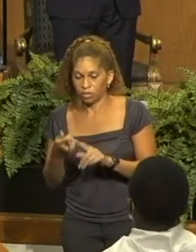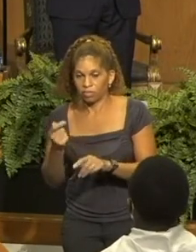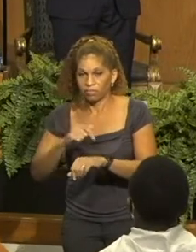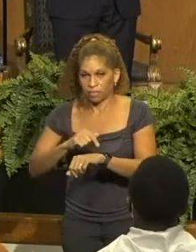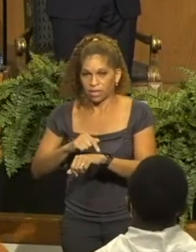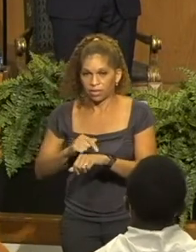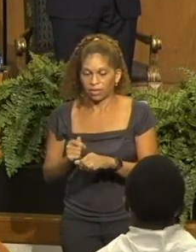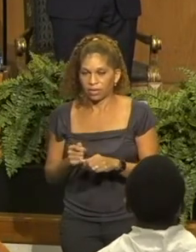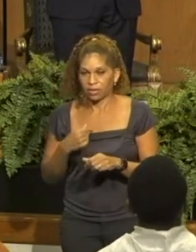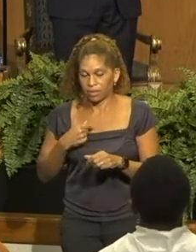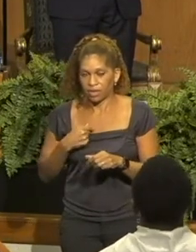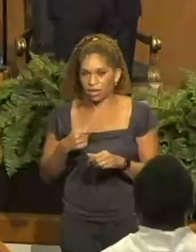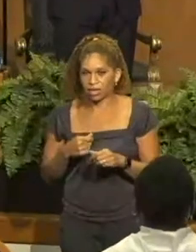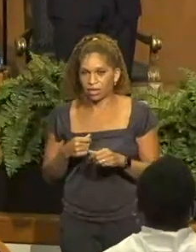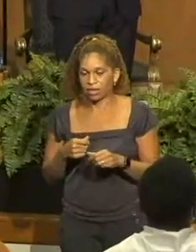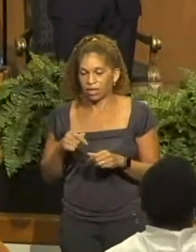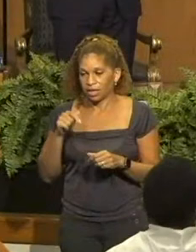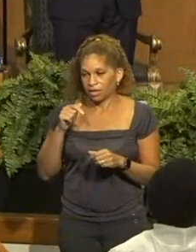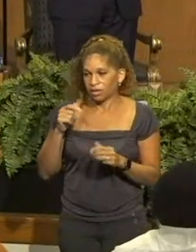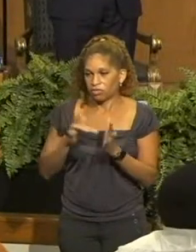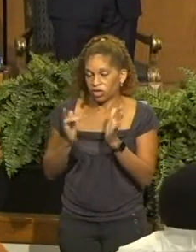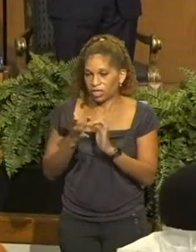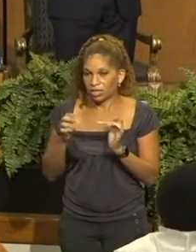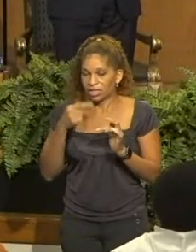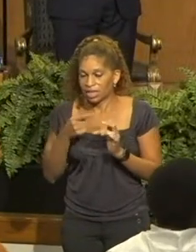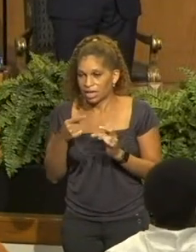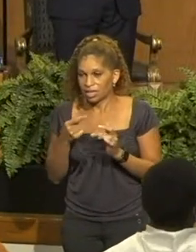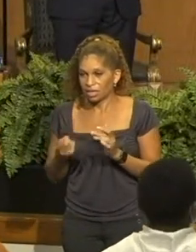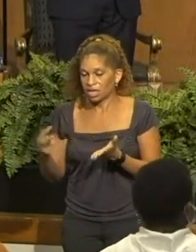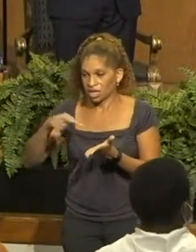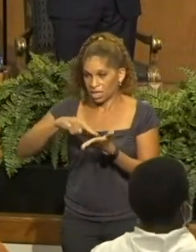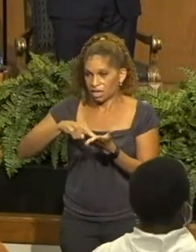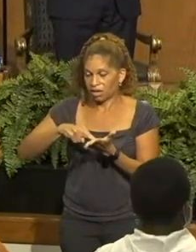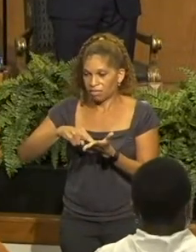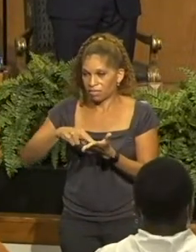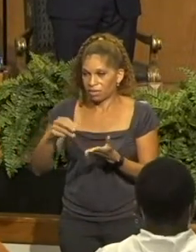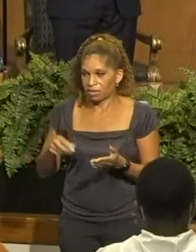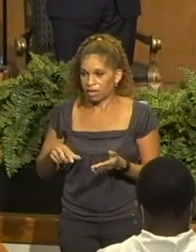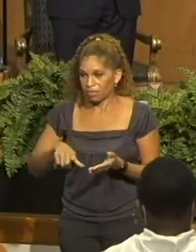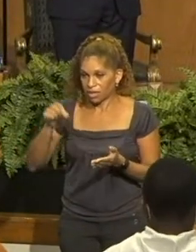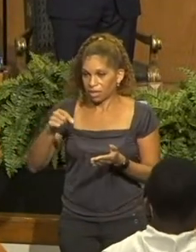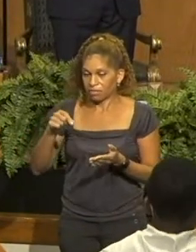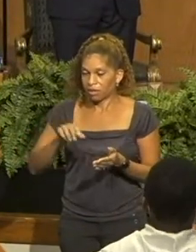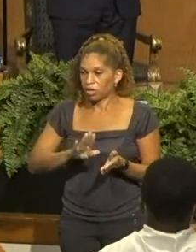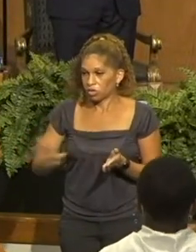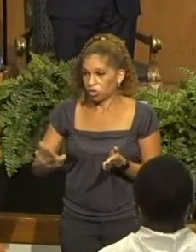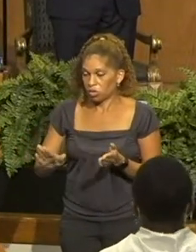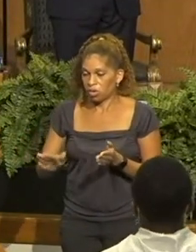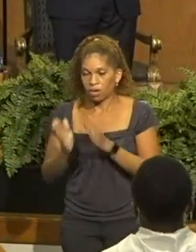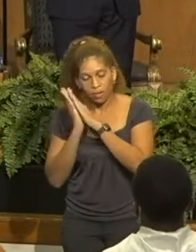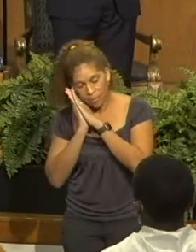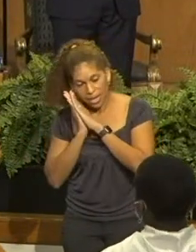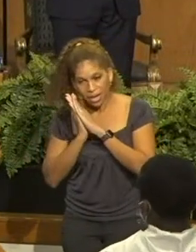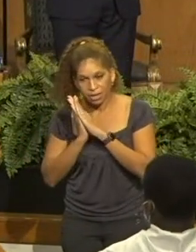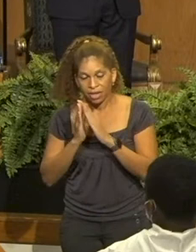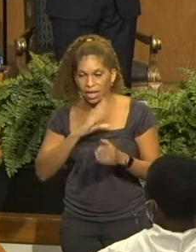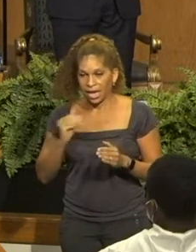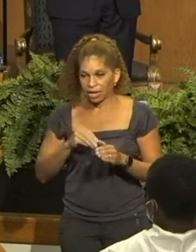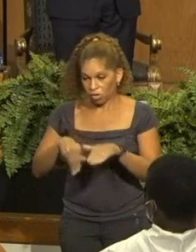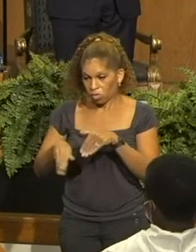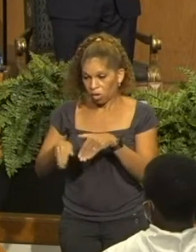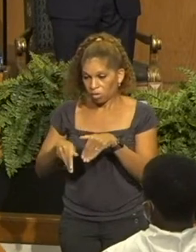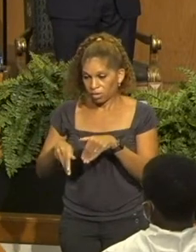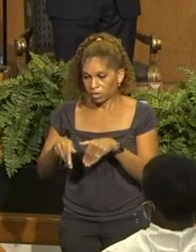up. Pick up your mat and walk." At once the man was